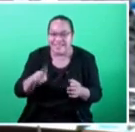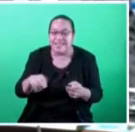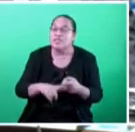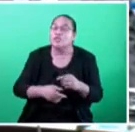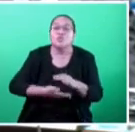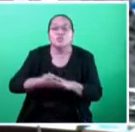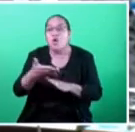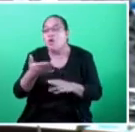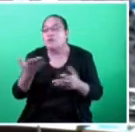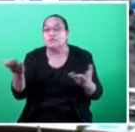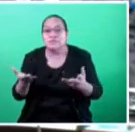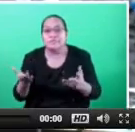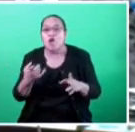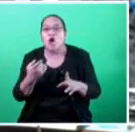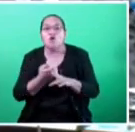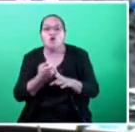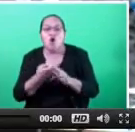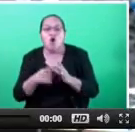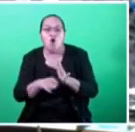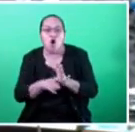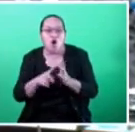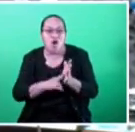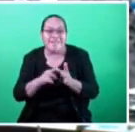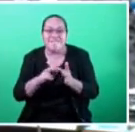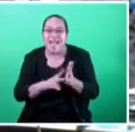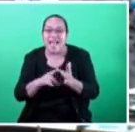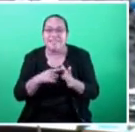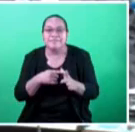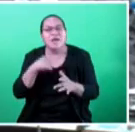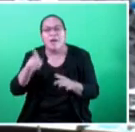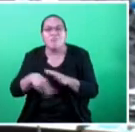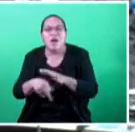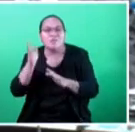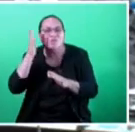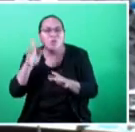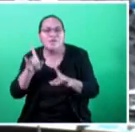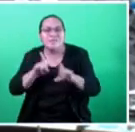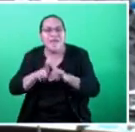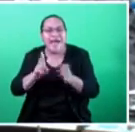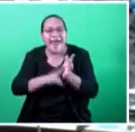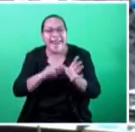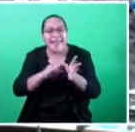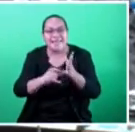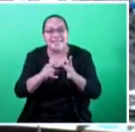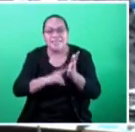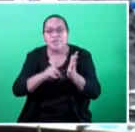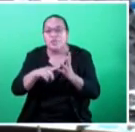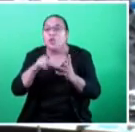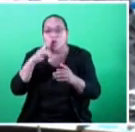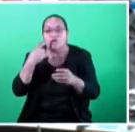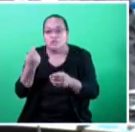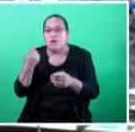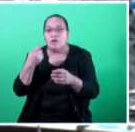Speaker, in Coronivia Road, you see how the school, Nakai Kongo Primary School, could be washed away. We have